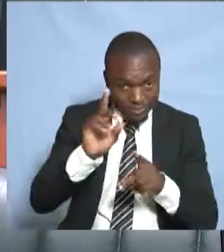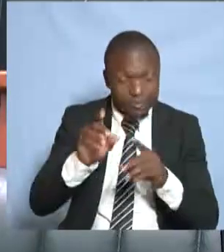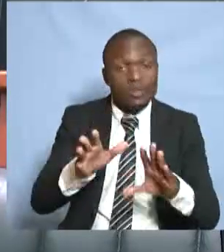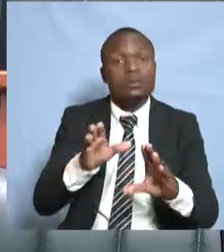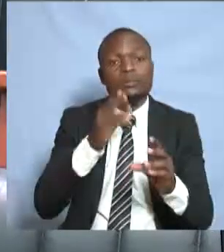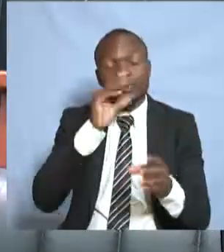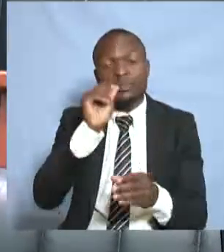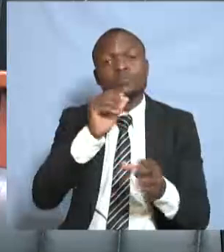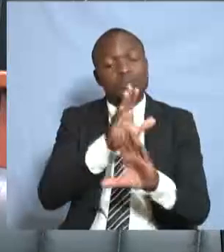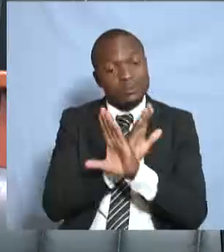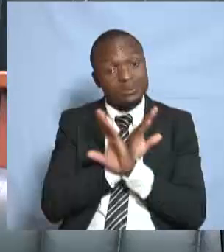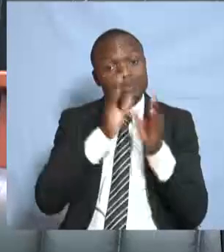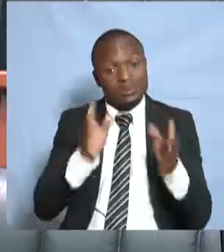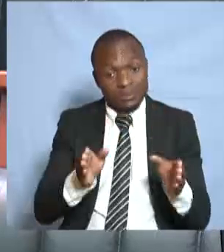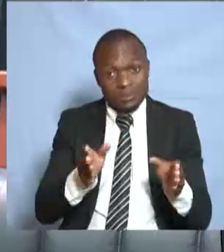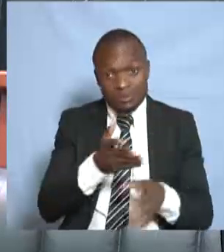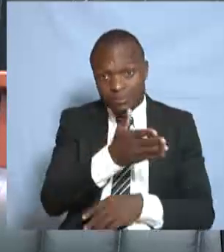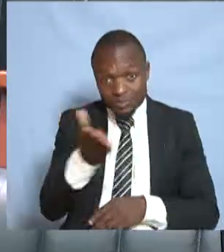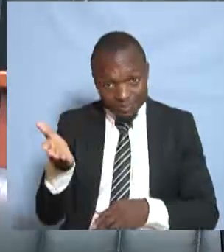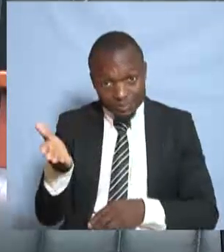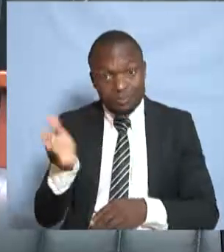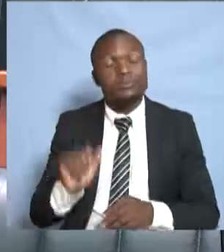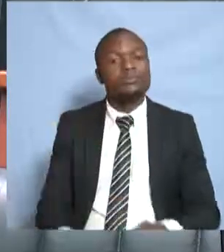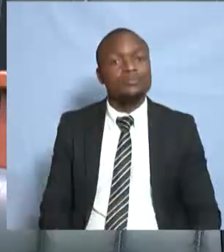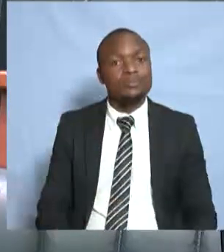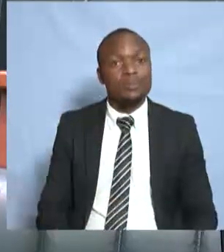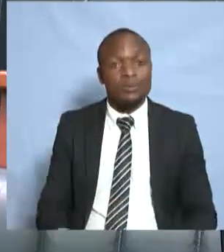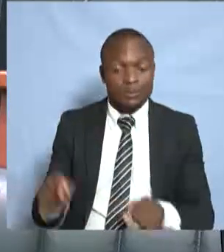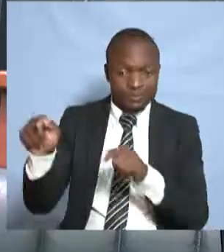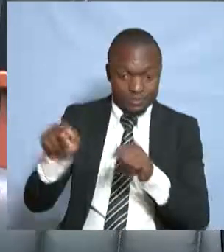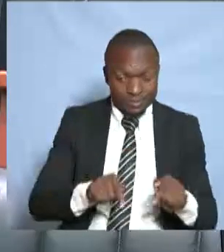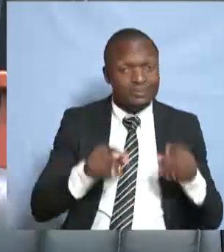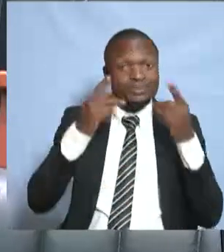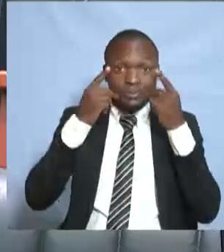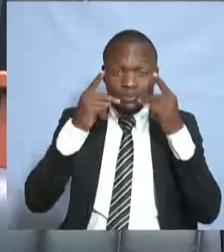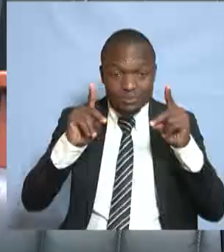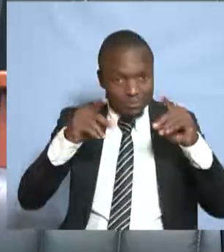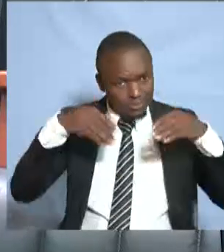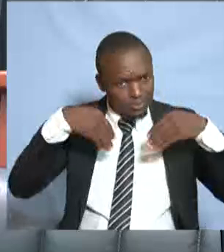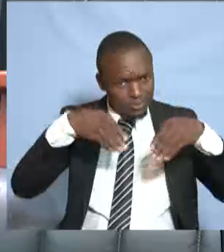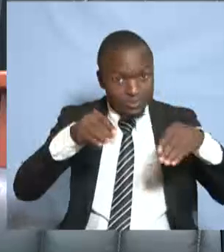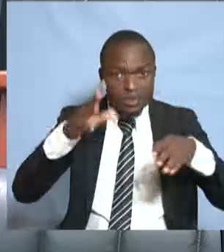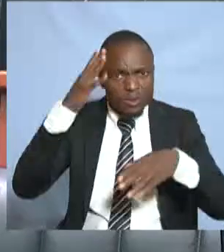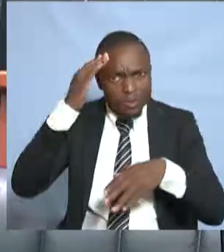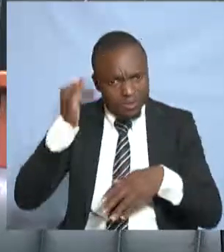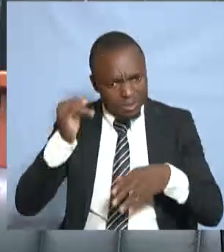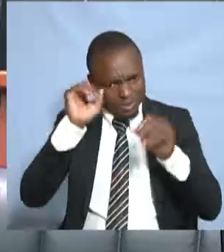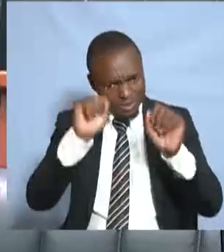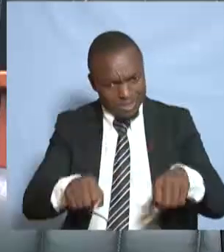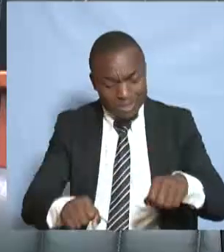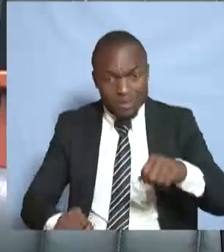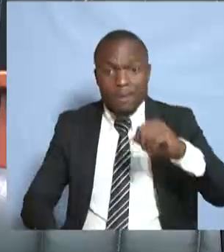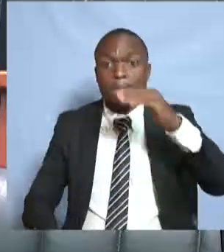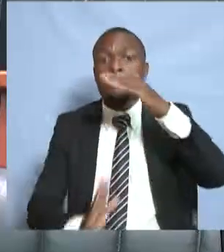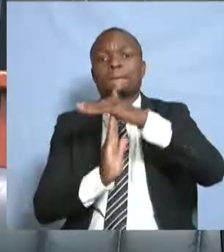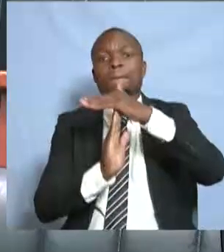Zambians that are disadvantaged when it comes to public auctions, that why can't we restrict Because